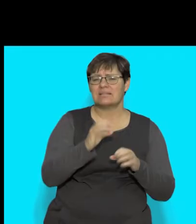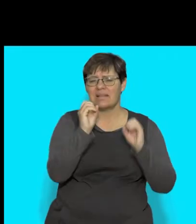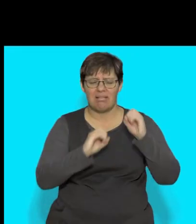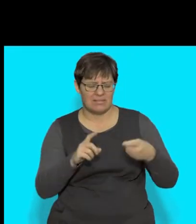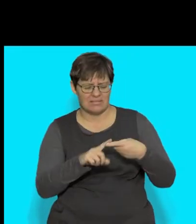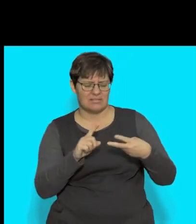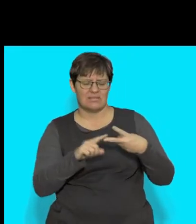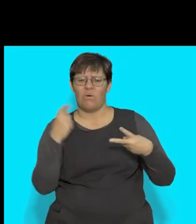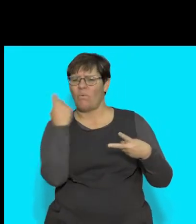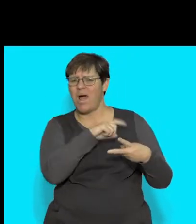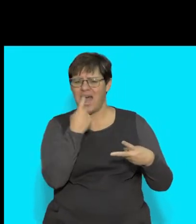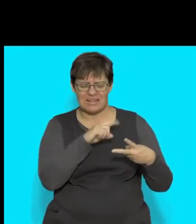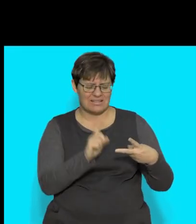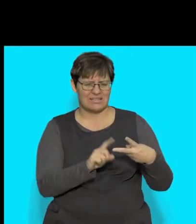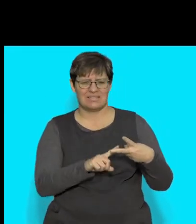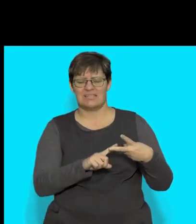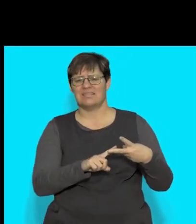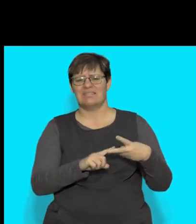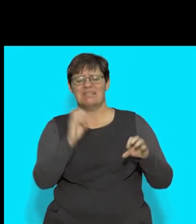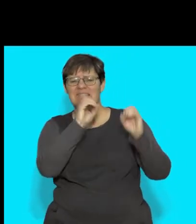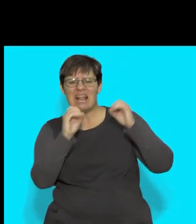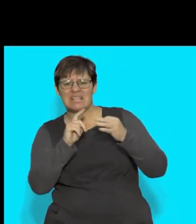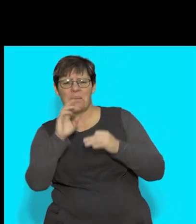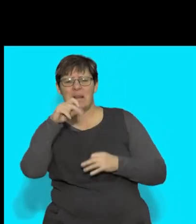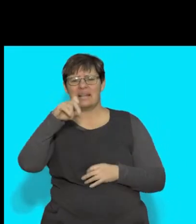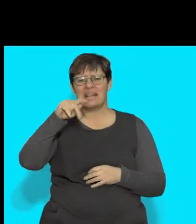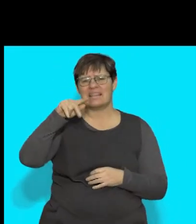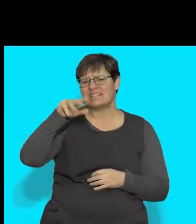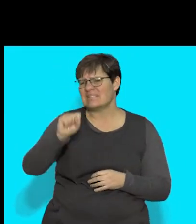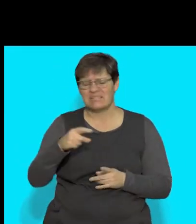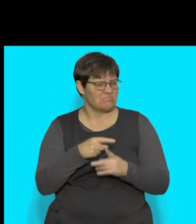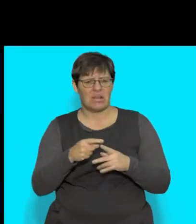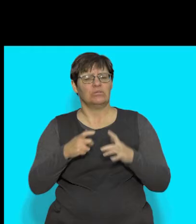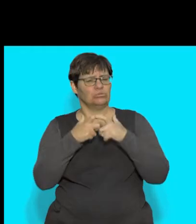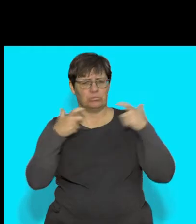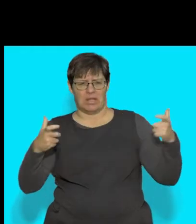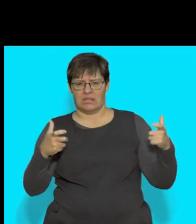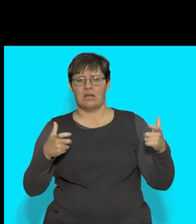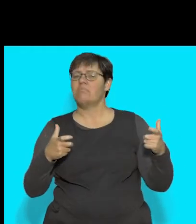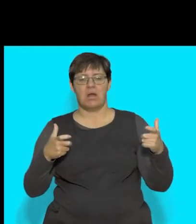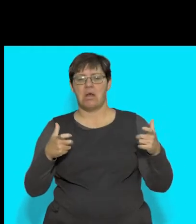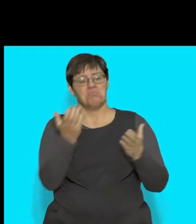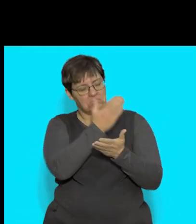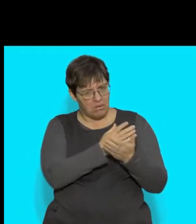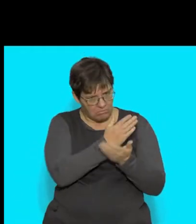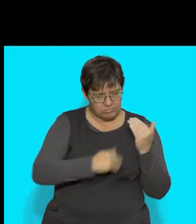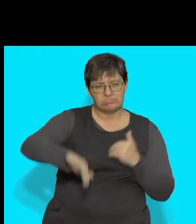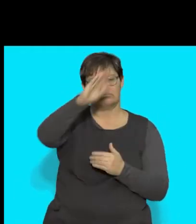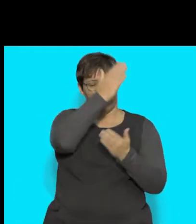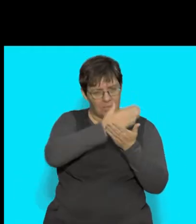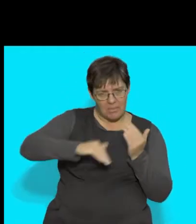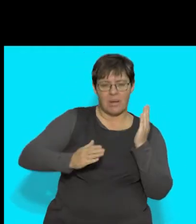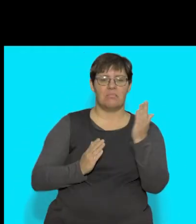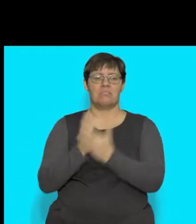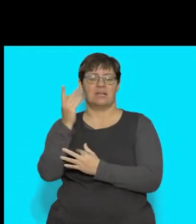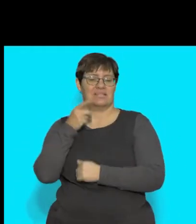don't want the red blood cell, the white blood cell, and the platelets. We don't want them to get through. They are too big. So what are they